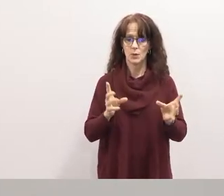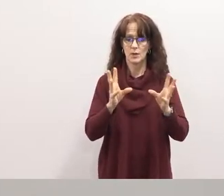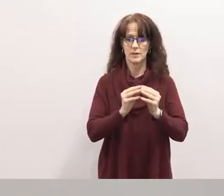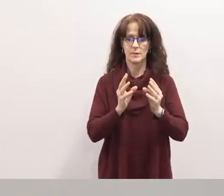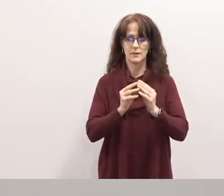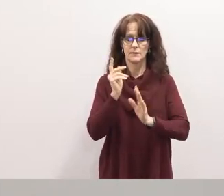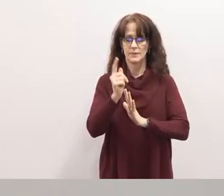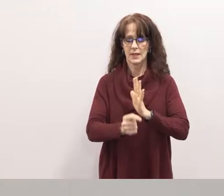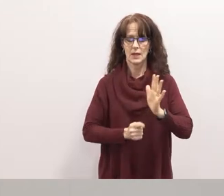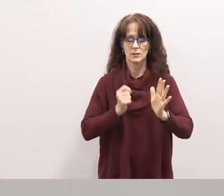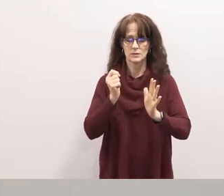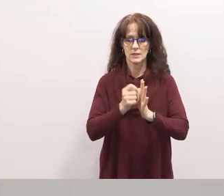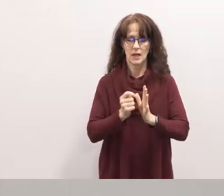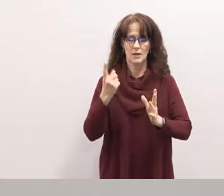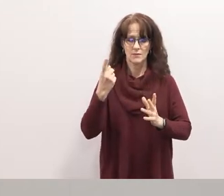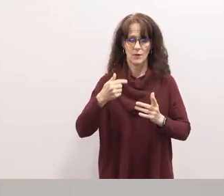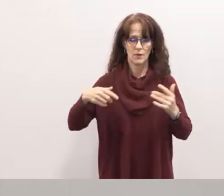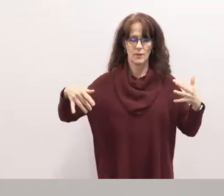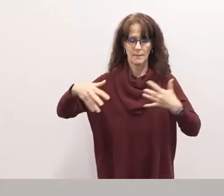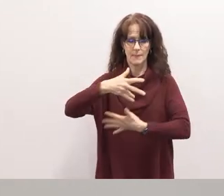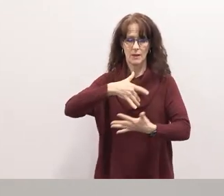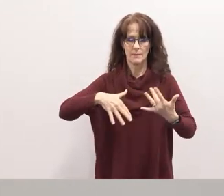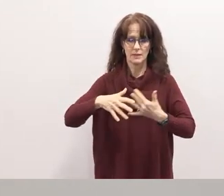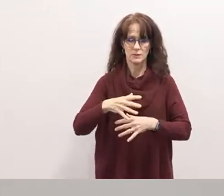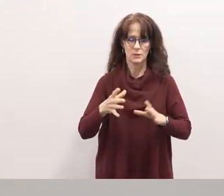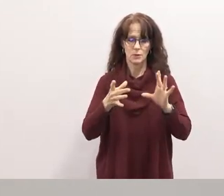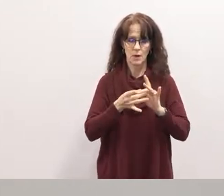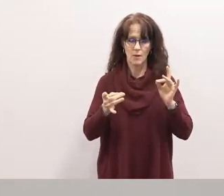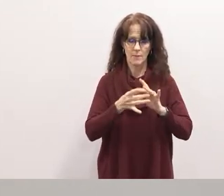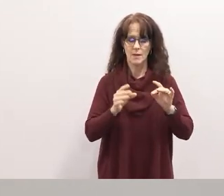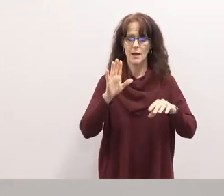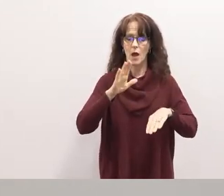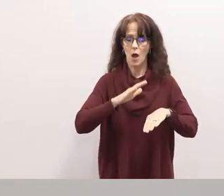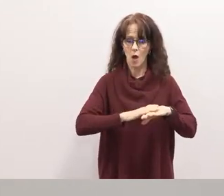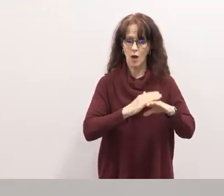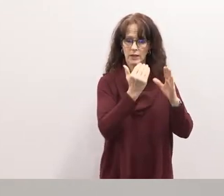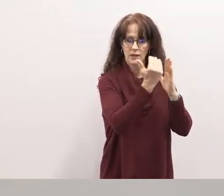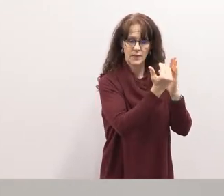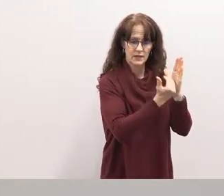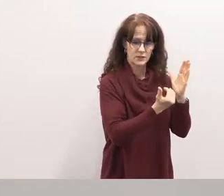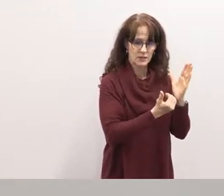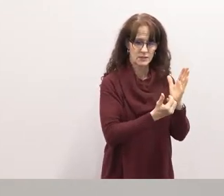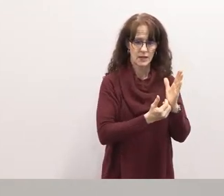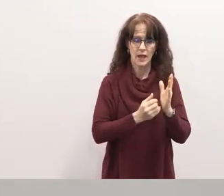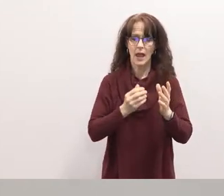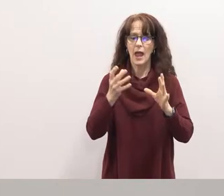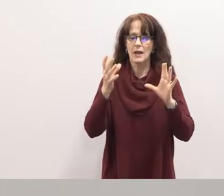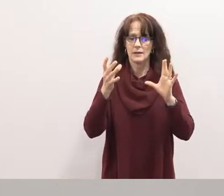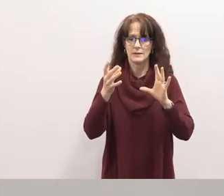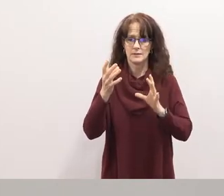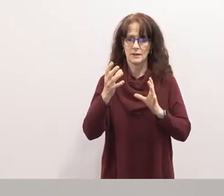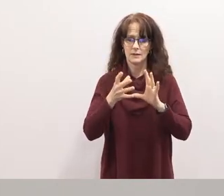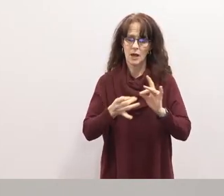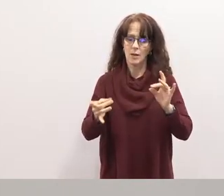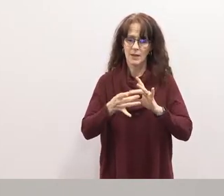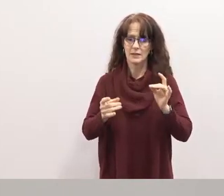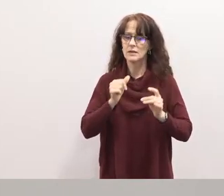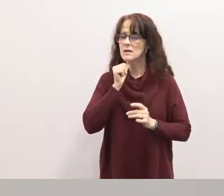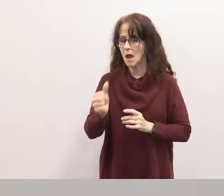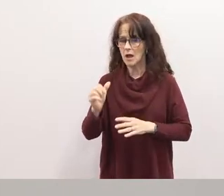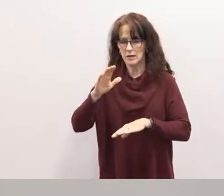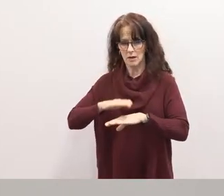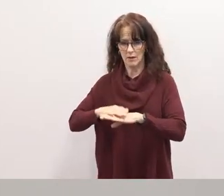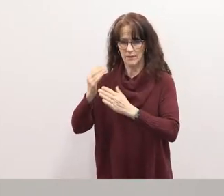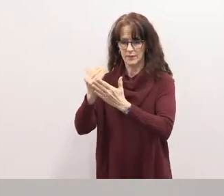to comment on matters on the agenda and matters not on the agenda. For those who have not already submitted a request, we have